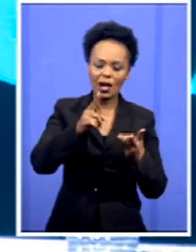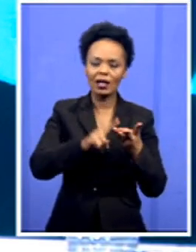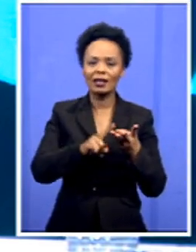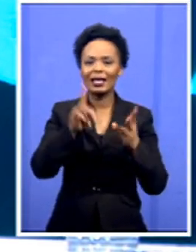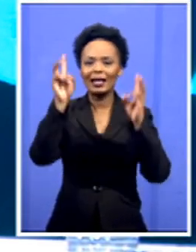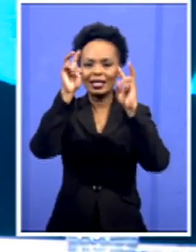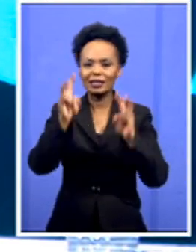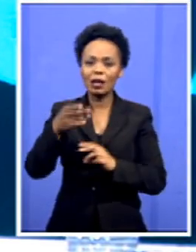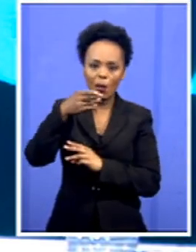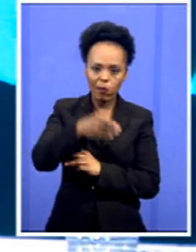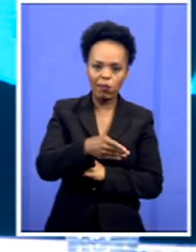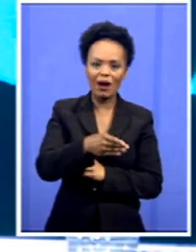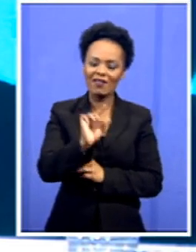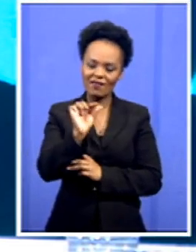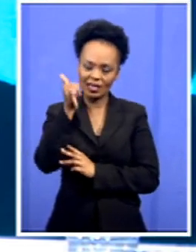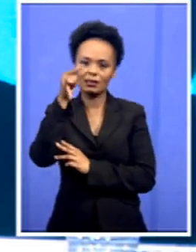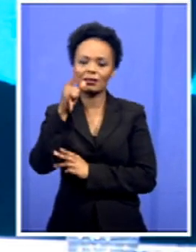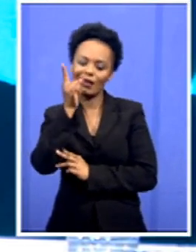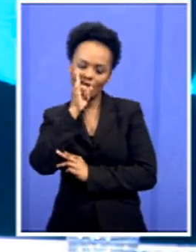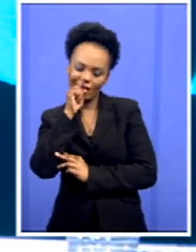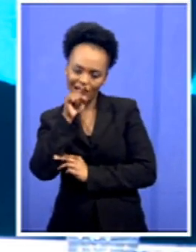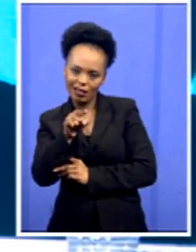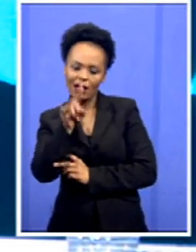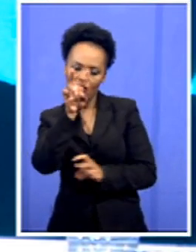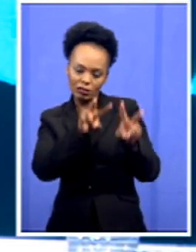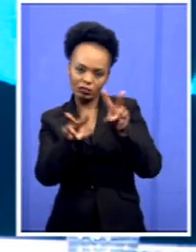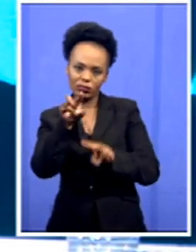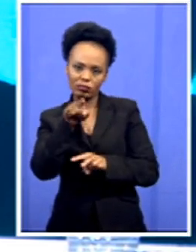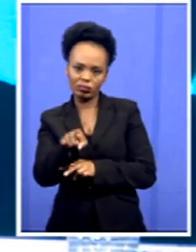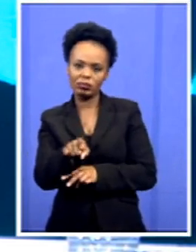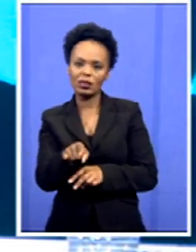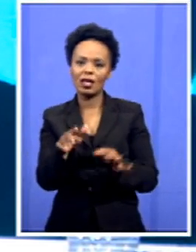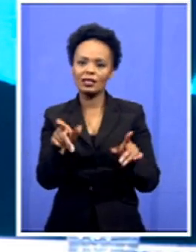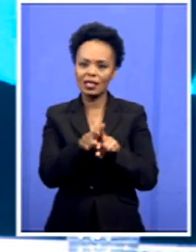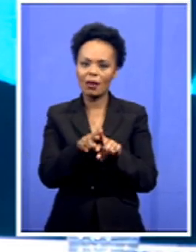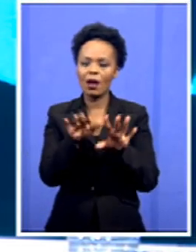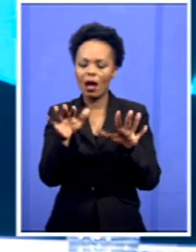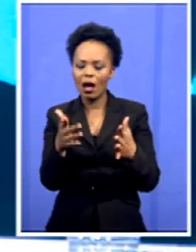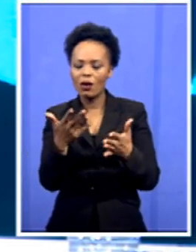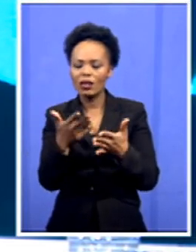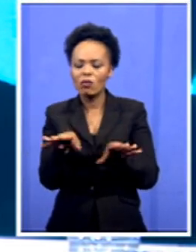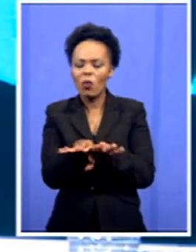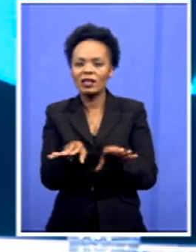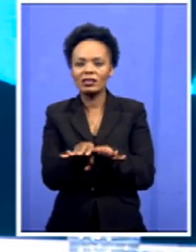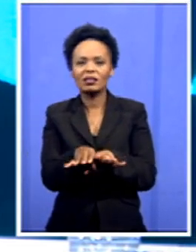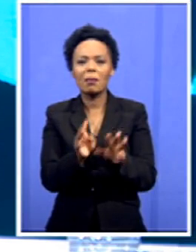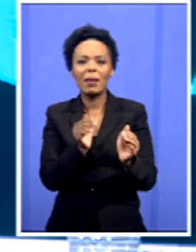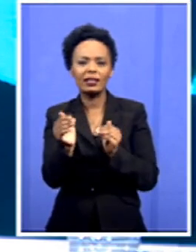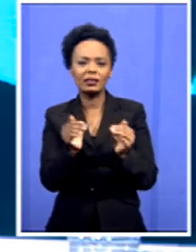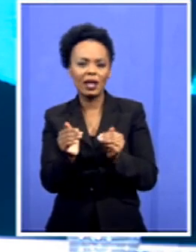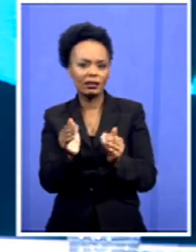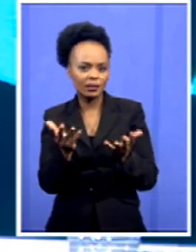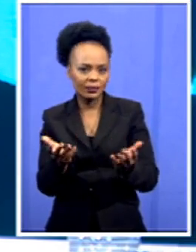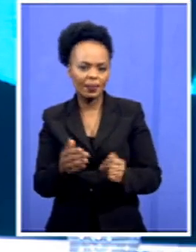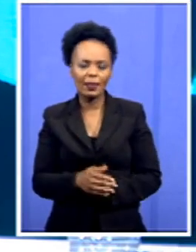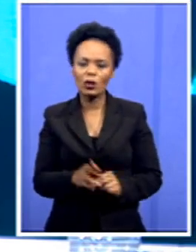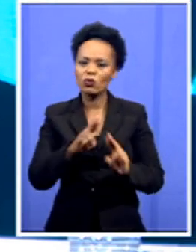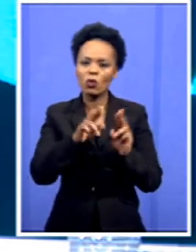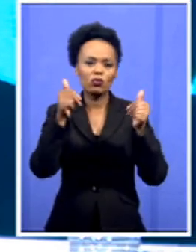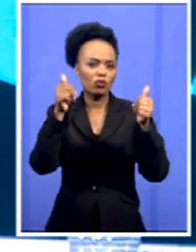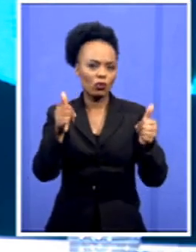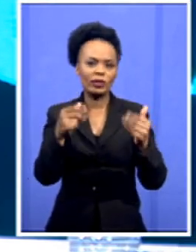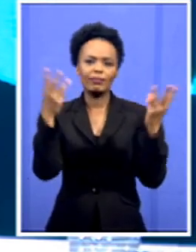of electricity that must take place, waste management and all that. So you need to have service stands. So it's really not good